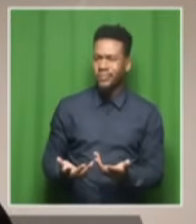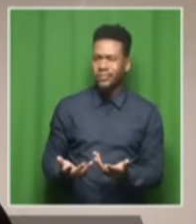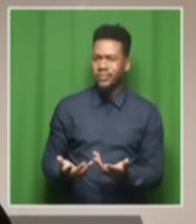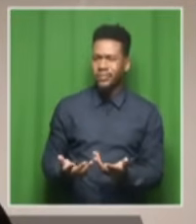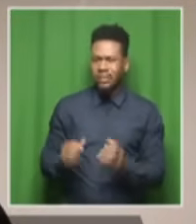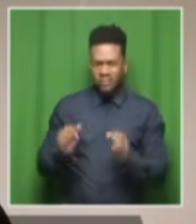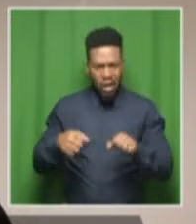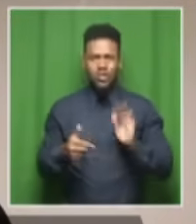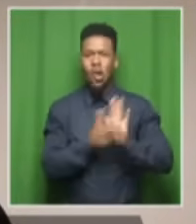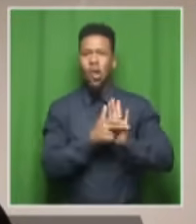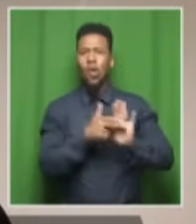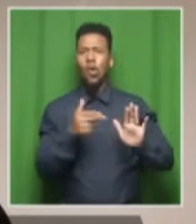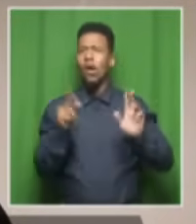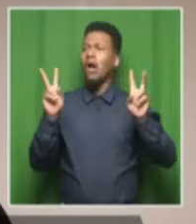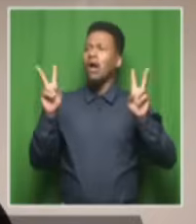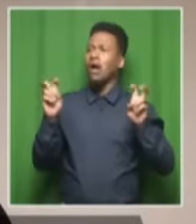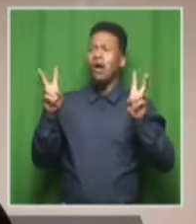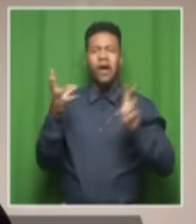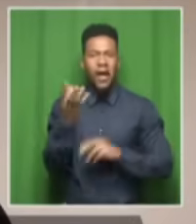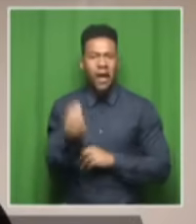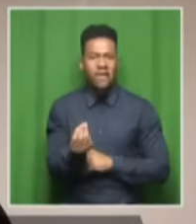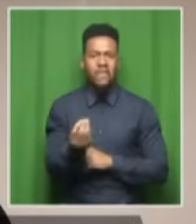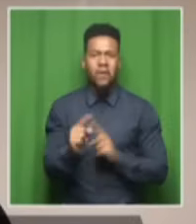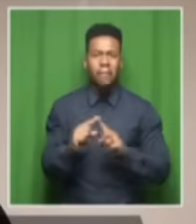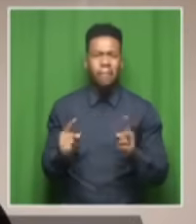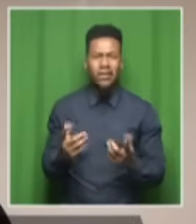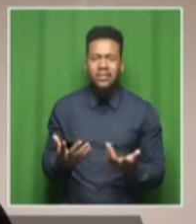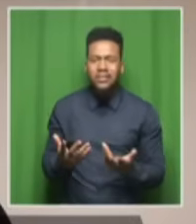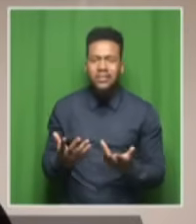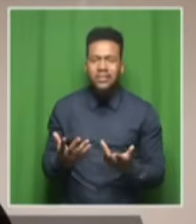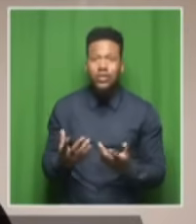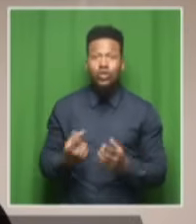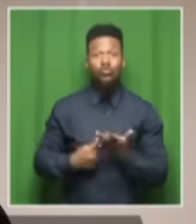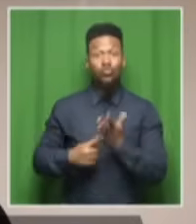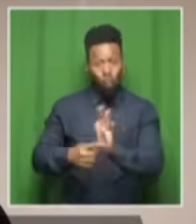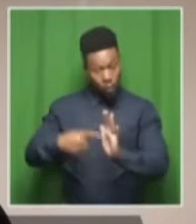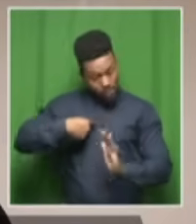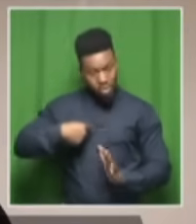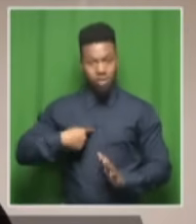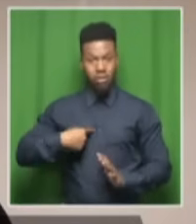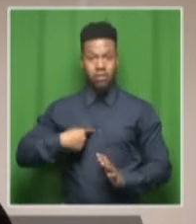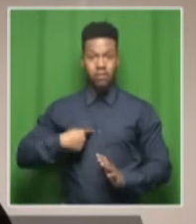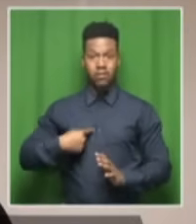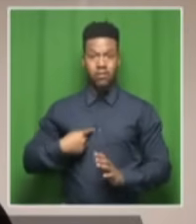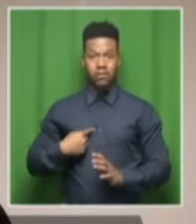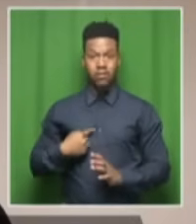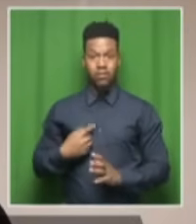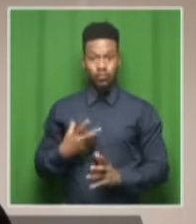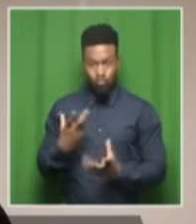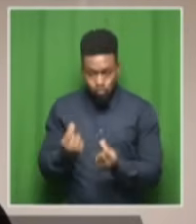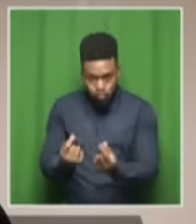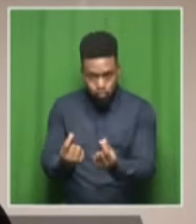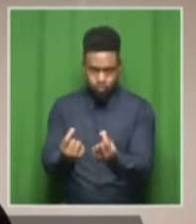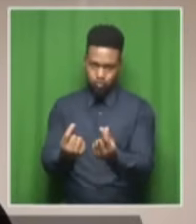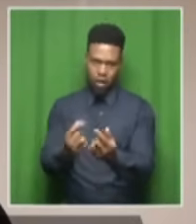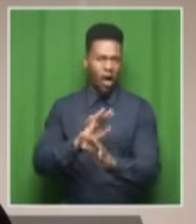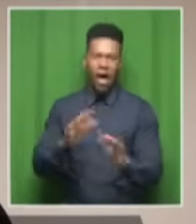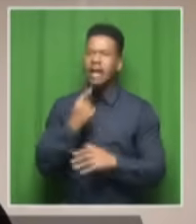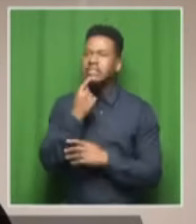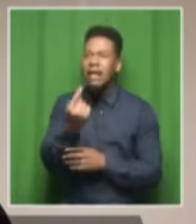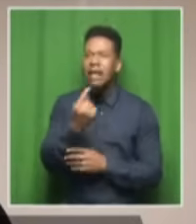okay, great, but you need to actively show me. Yeah. And that's where the disconnect is. Now, the disconnect